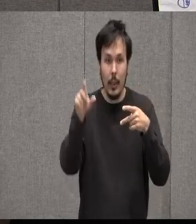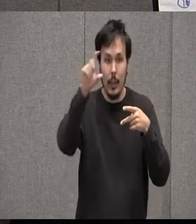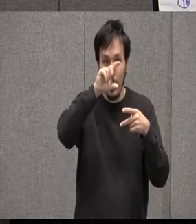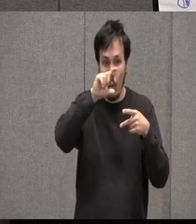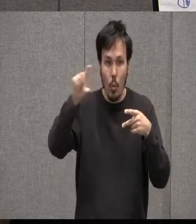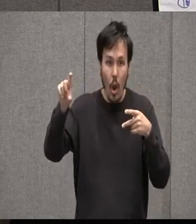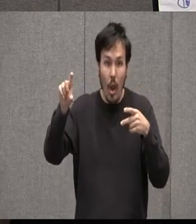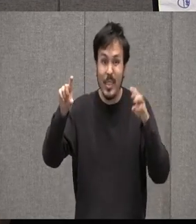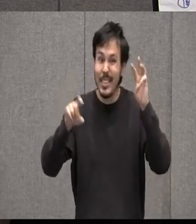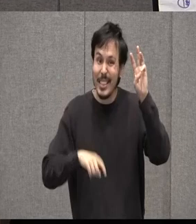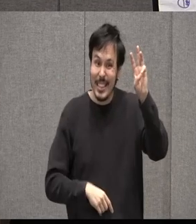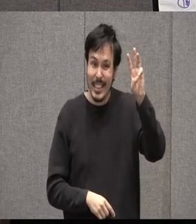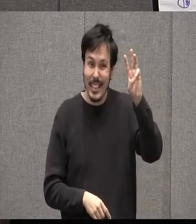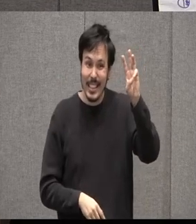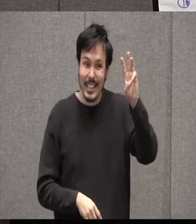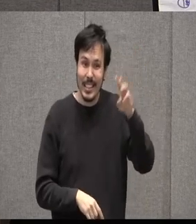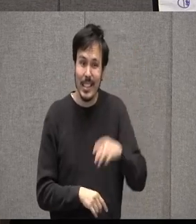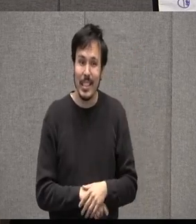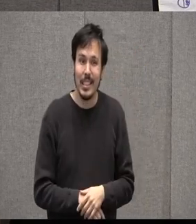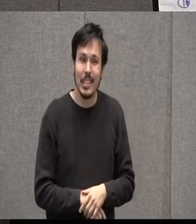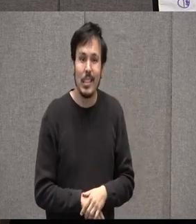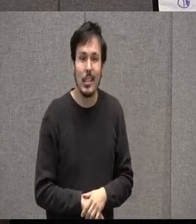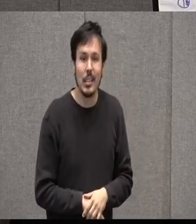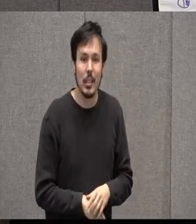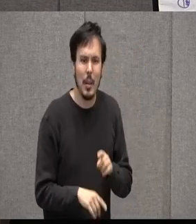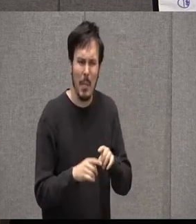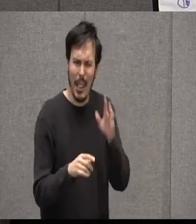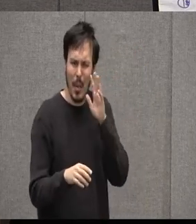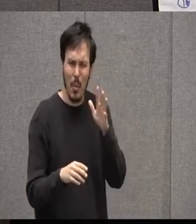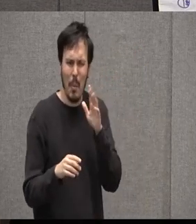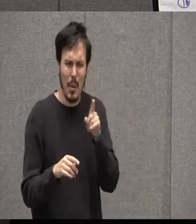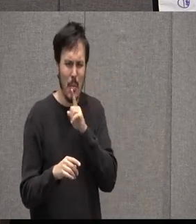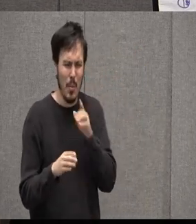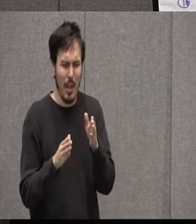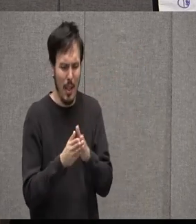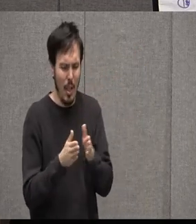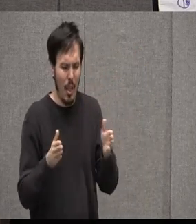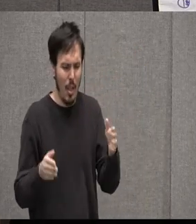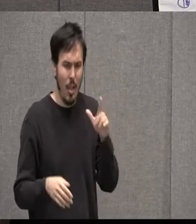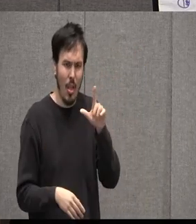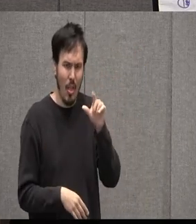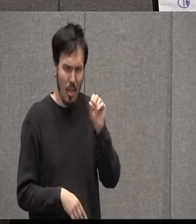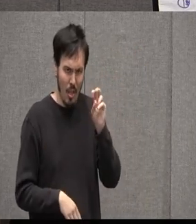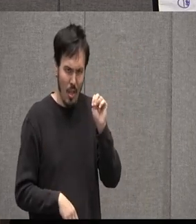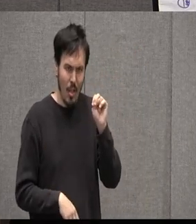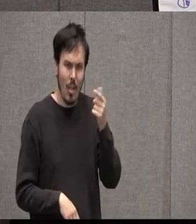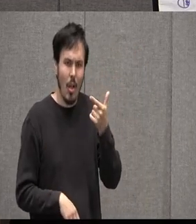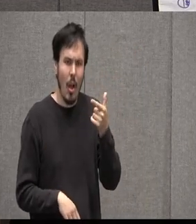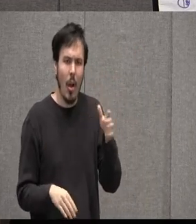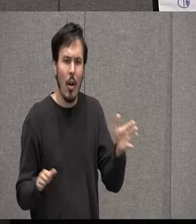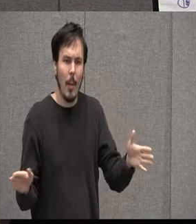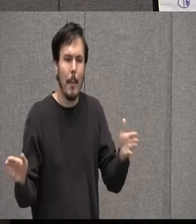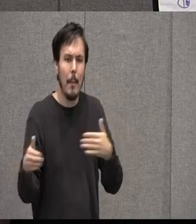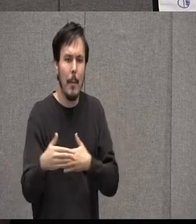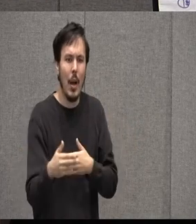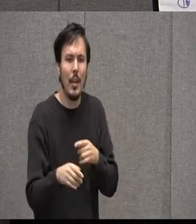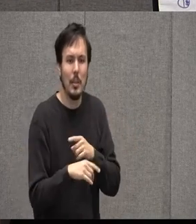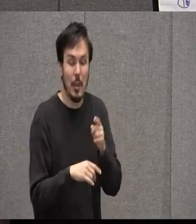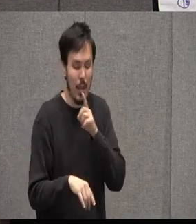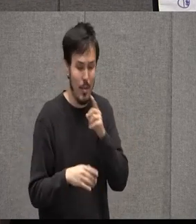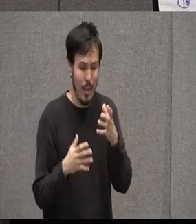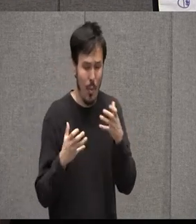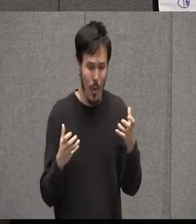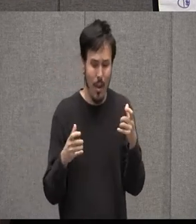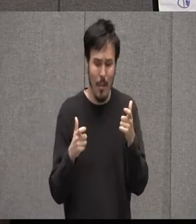across. But that makes it a very long pot. It would work, but I'm like, I don't want a box that's